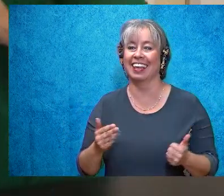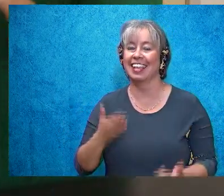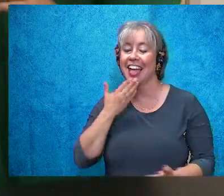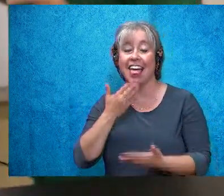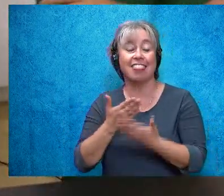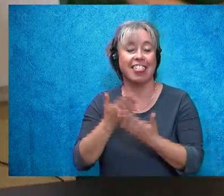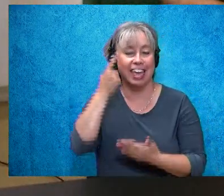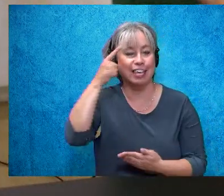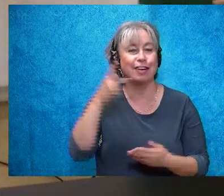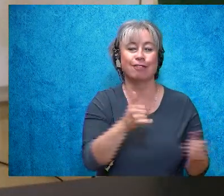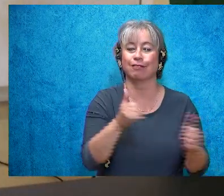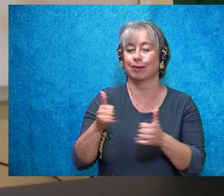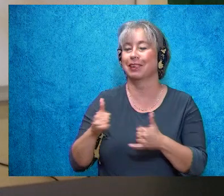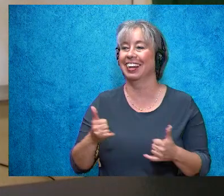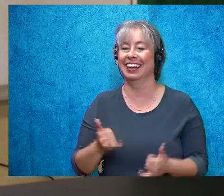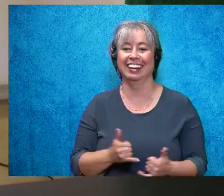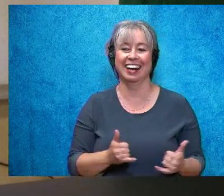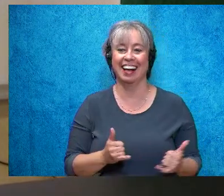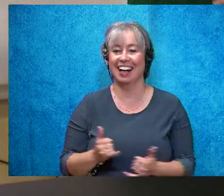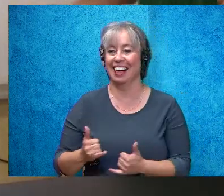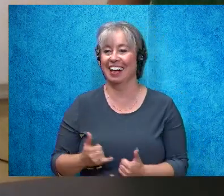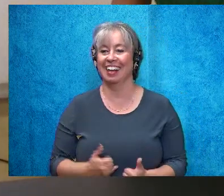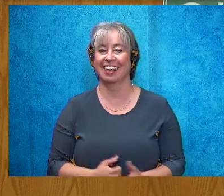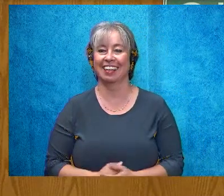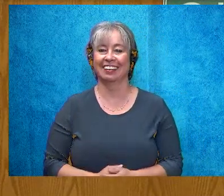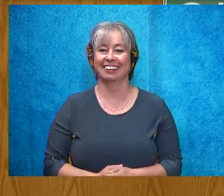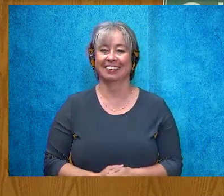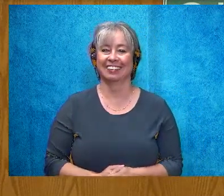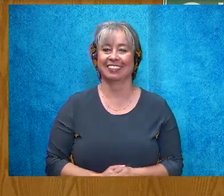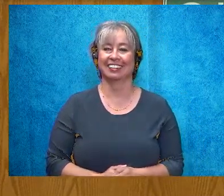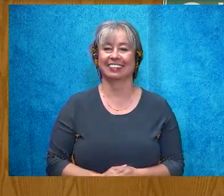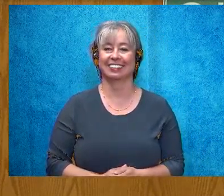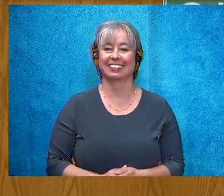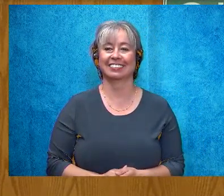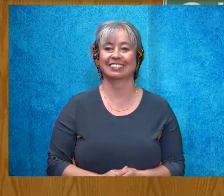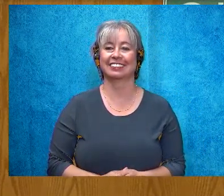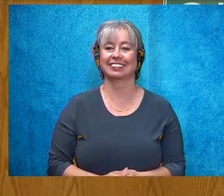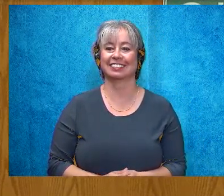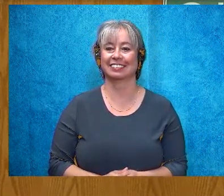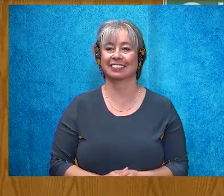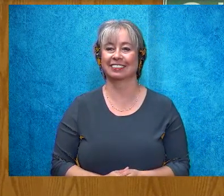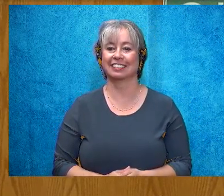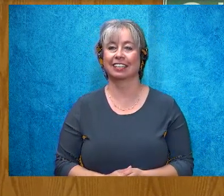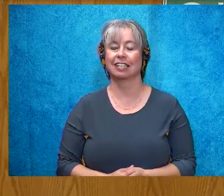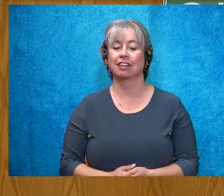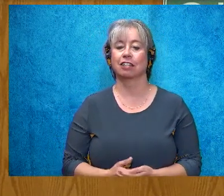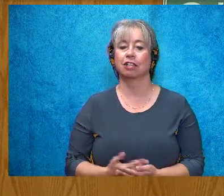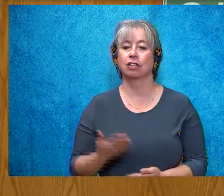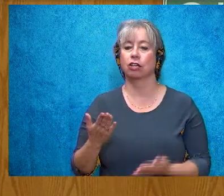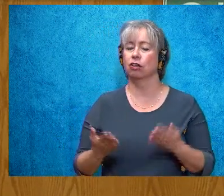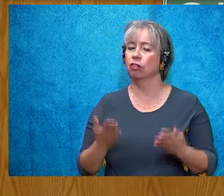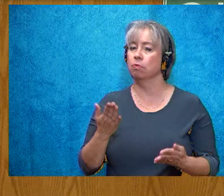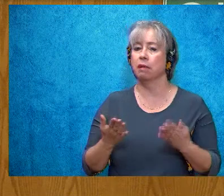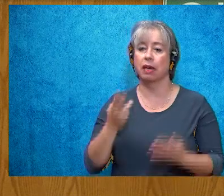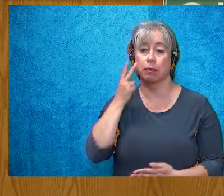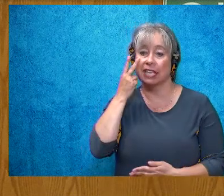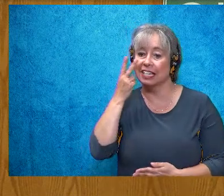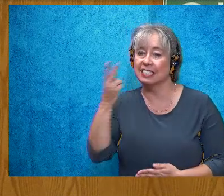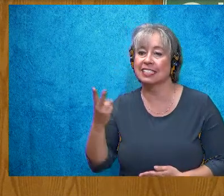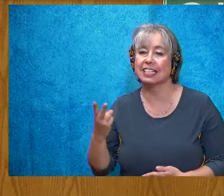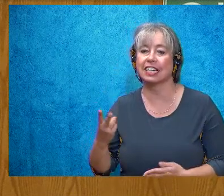playing. All right. Elastic potential energy. You might also see elastic potential energy in